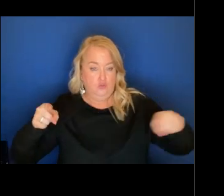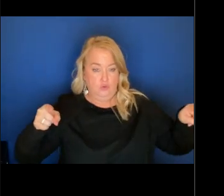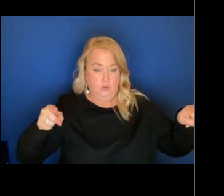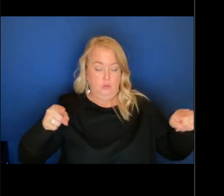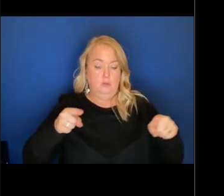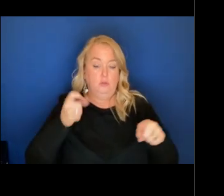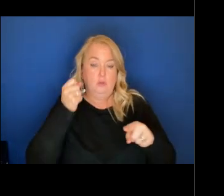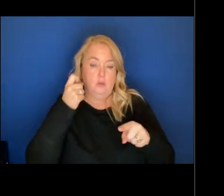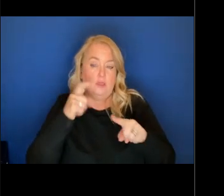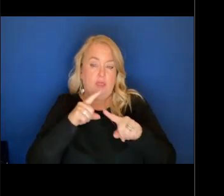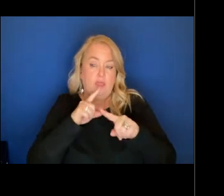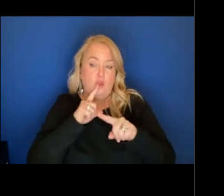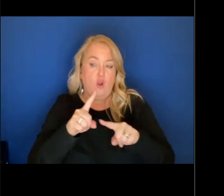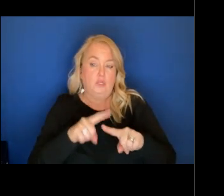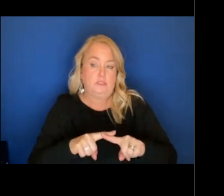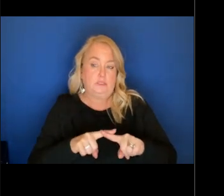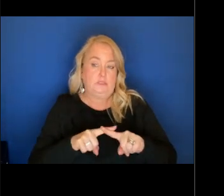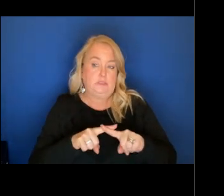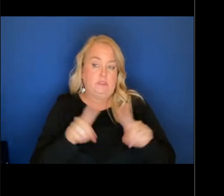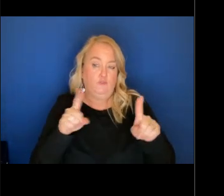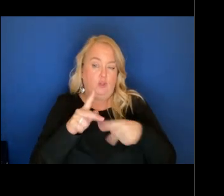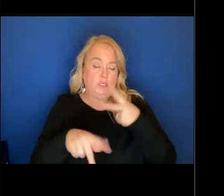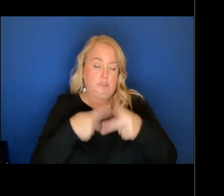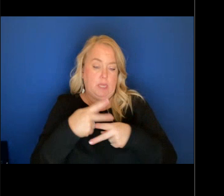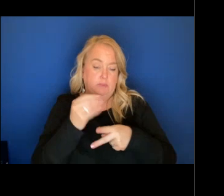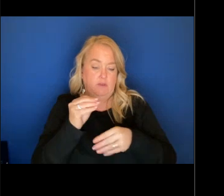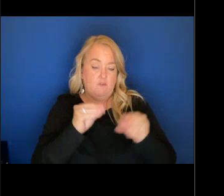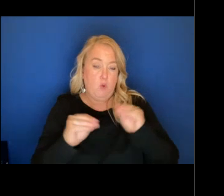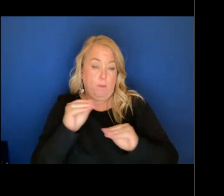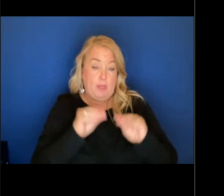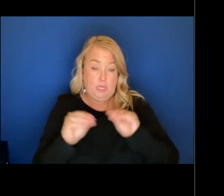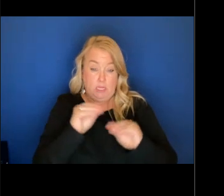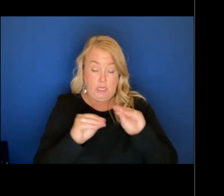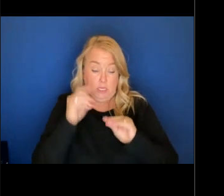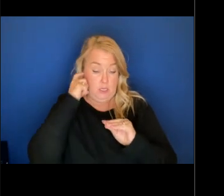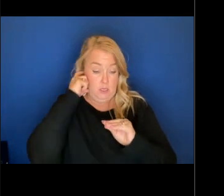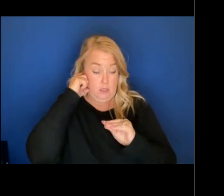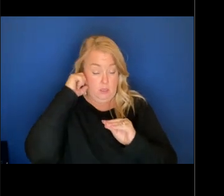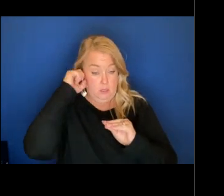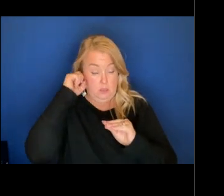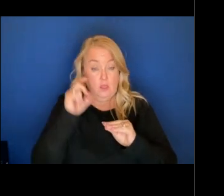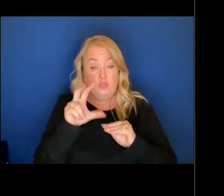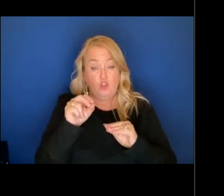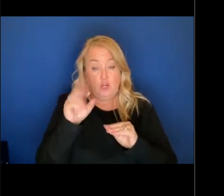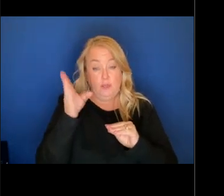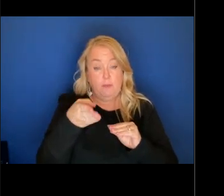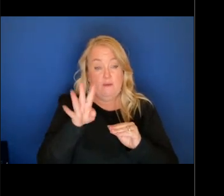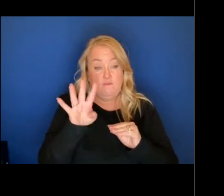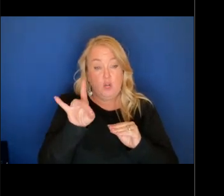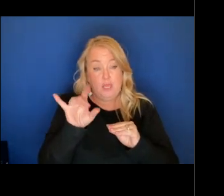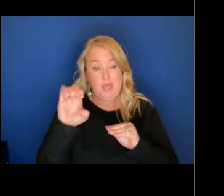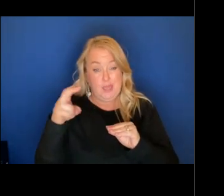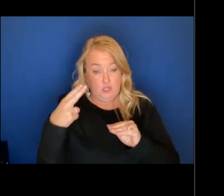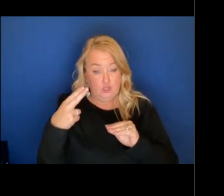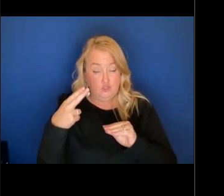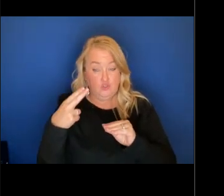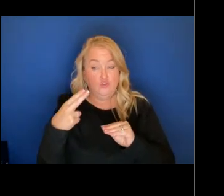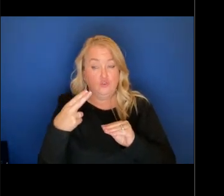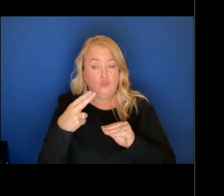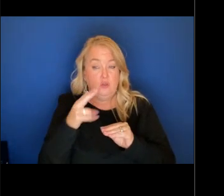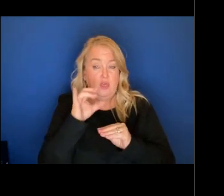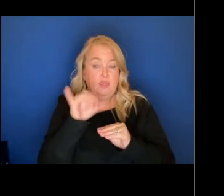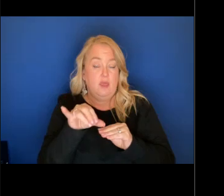are different types of mobility devices. The 30-inch by 48-inch clear floor space is